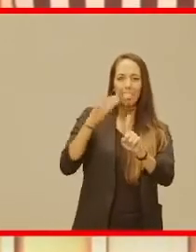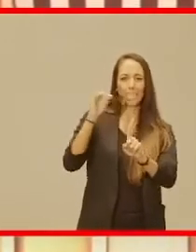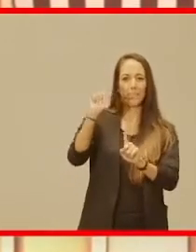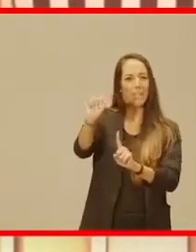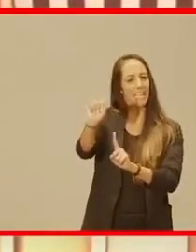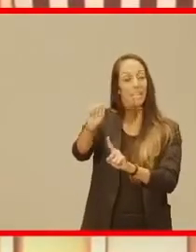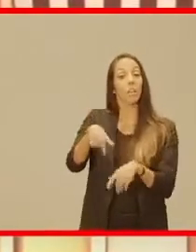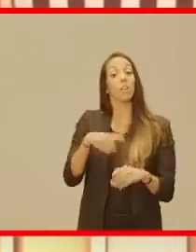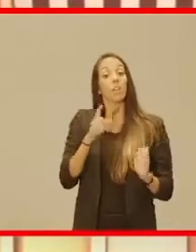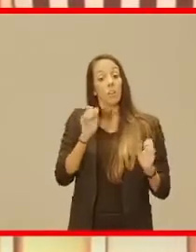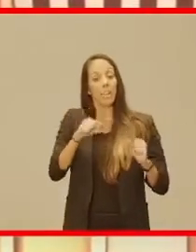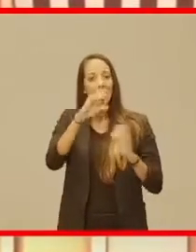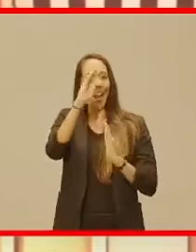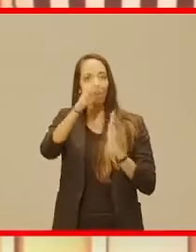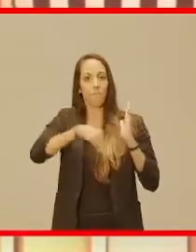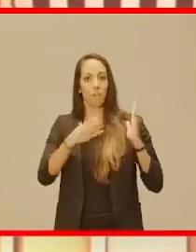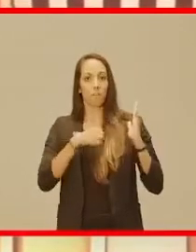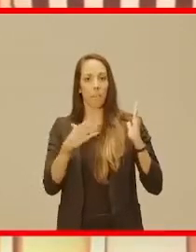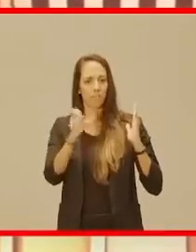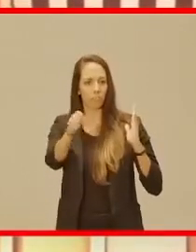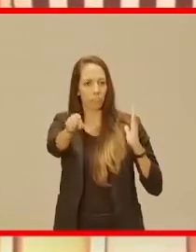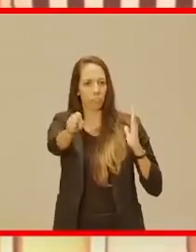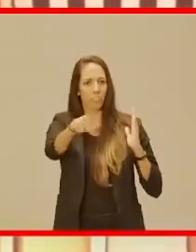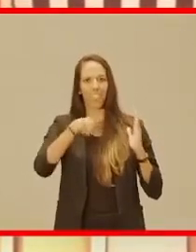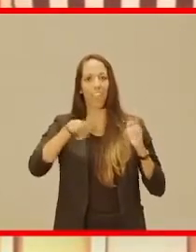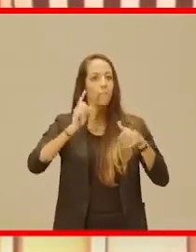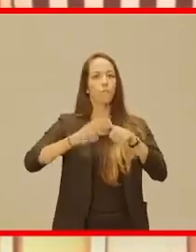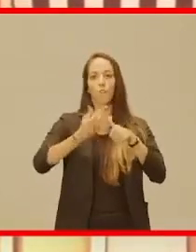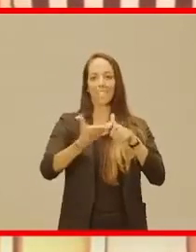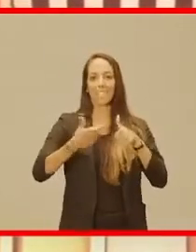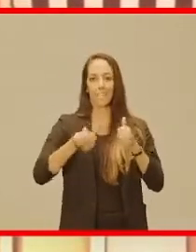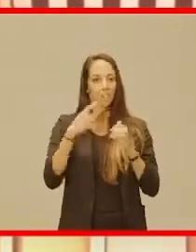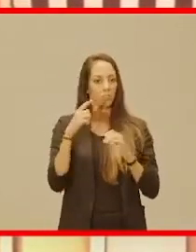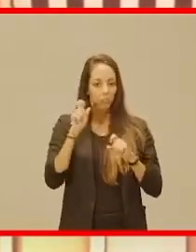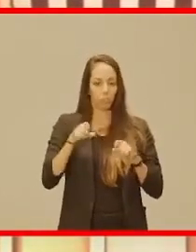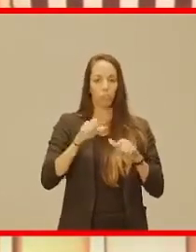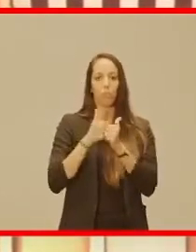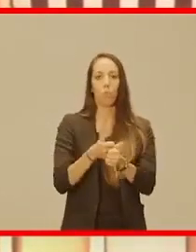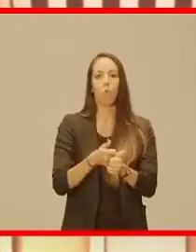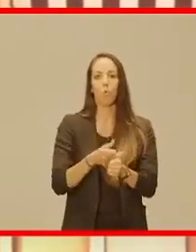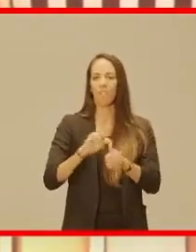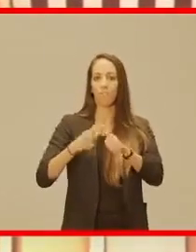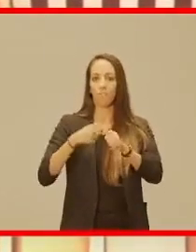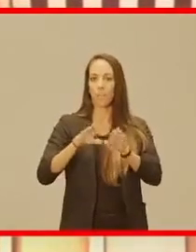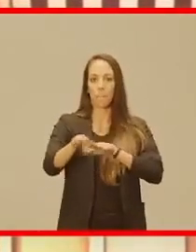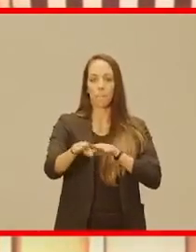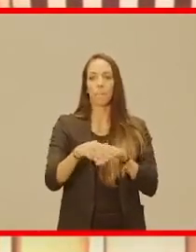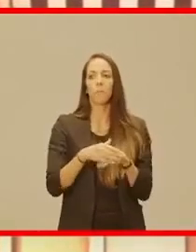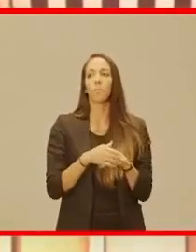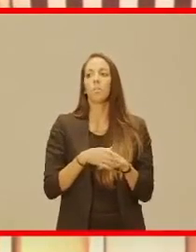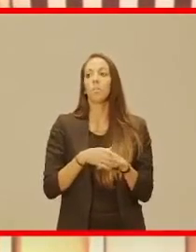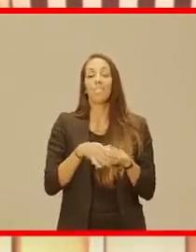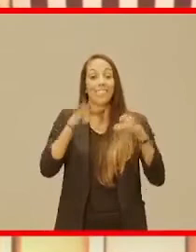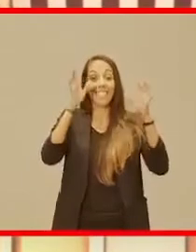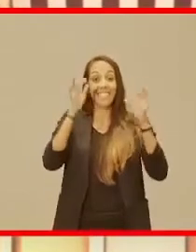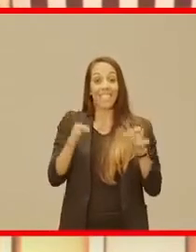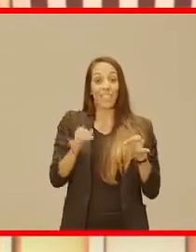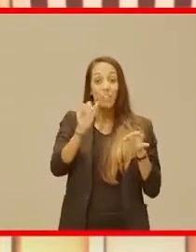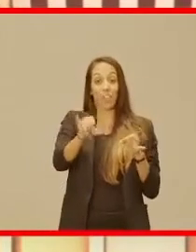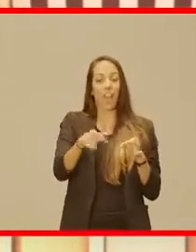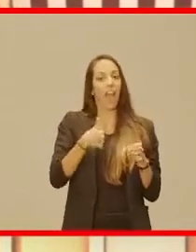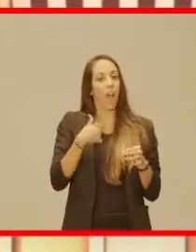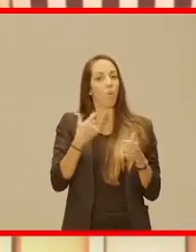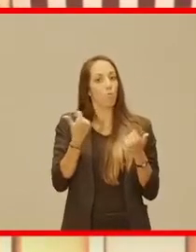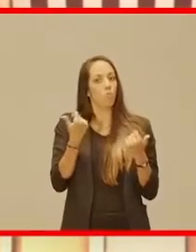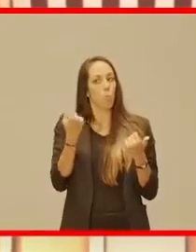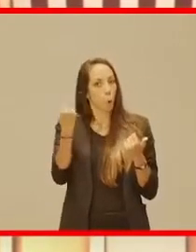not, that would be the first step. If that really, if you get into a situation like that and it's not, I would always try to talk